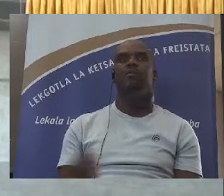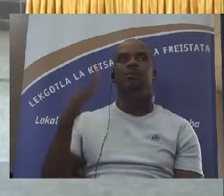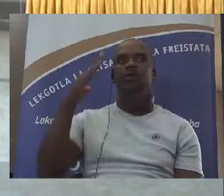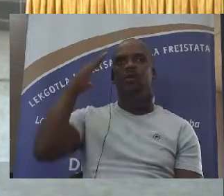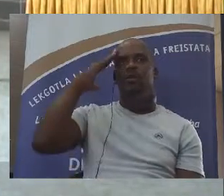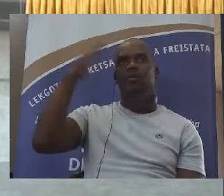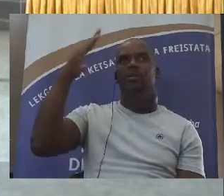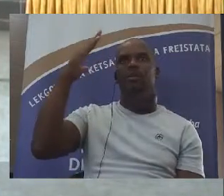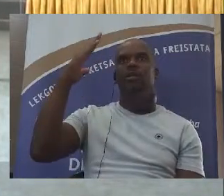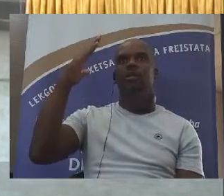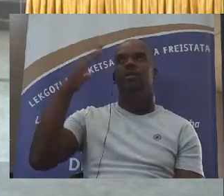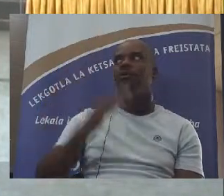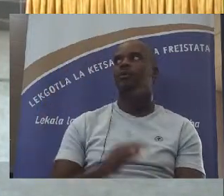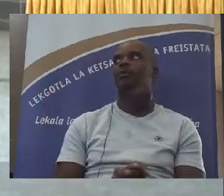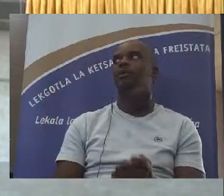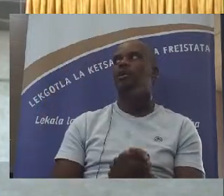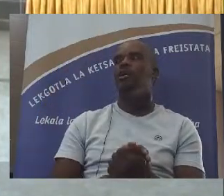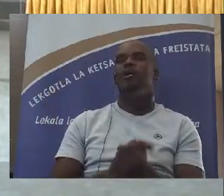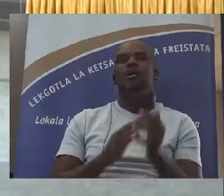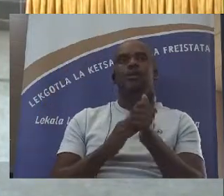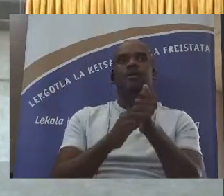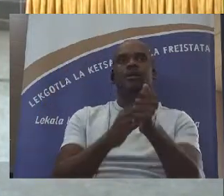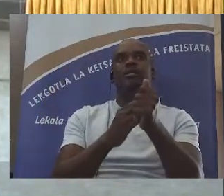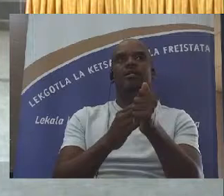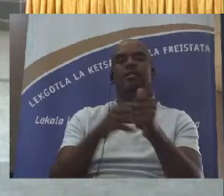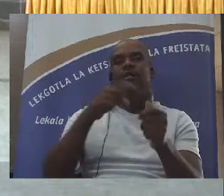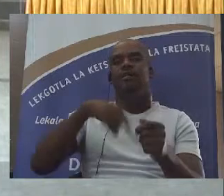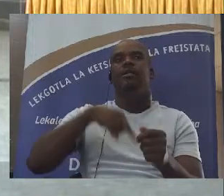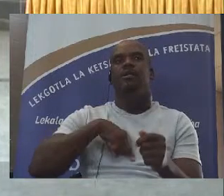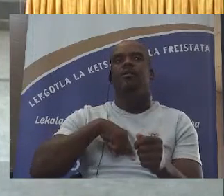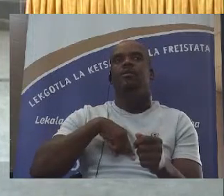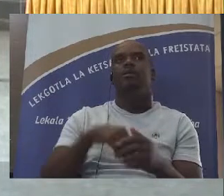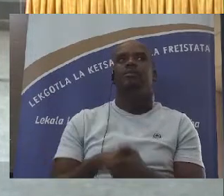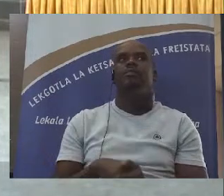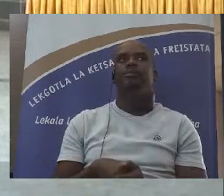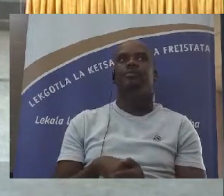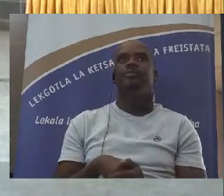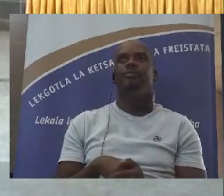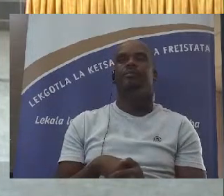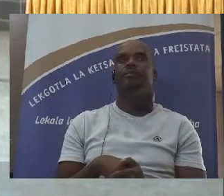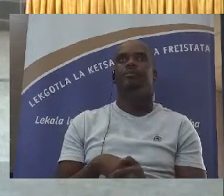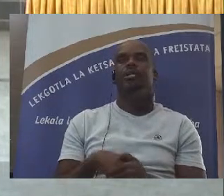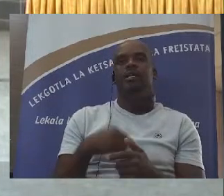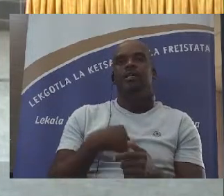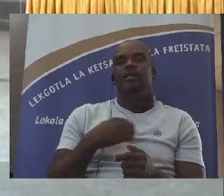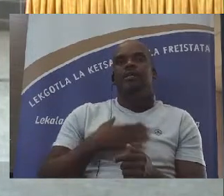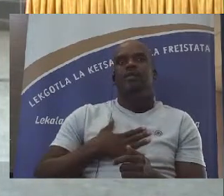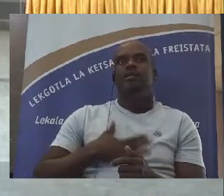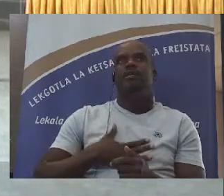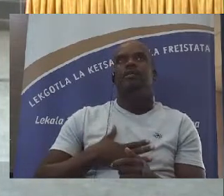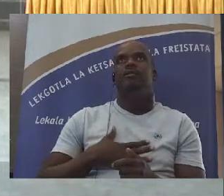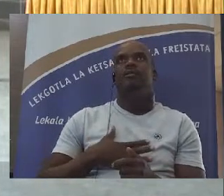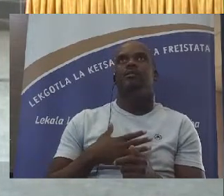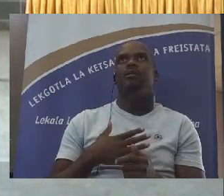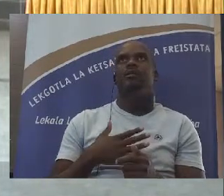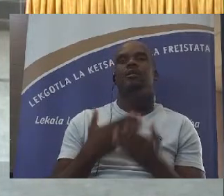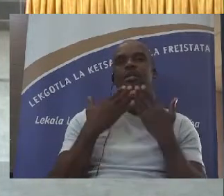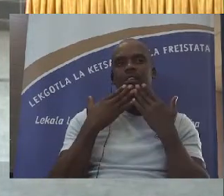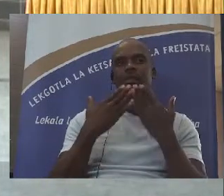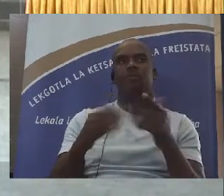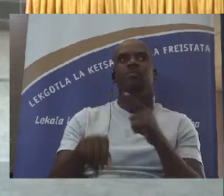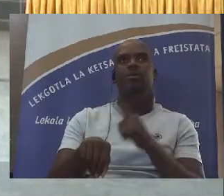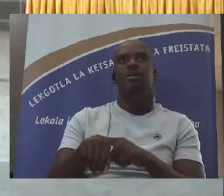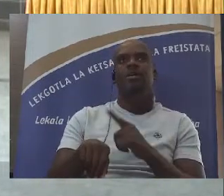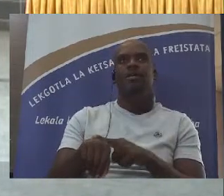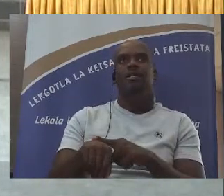Dumelang baeteledipele ba rona, dumelang setjhaba sa rona. Ke rata gore le nna ke leboga sebaka sena gore